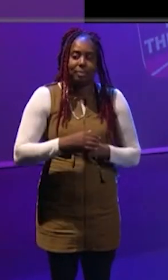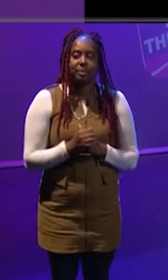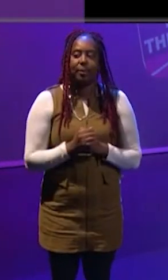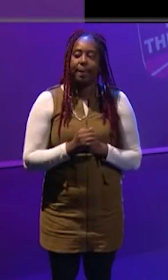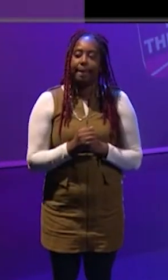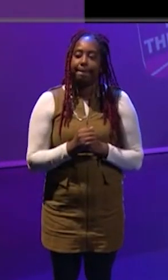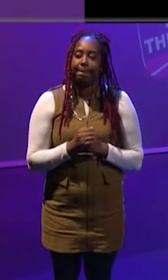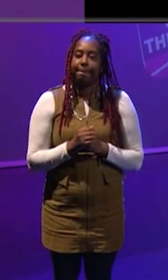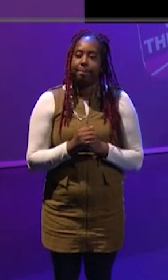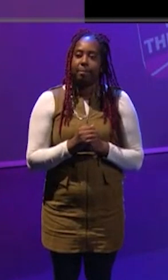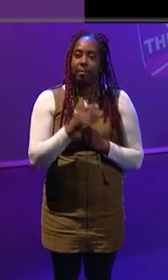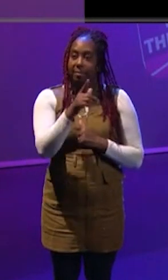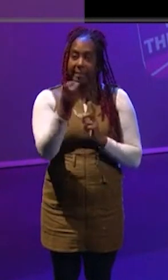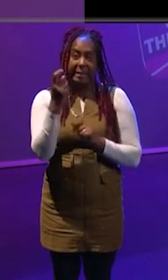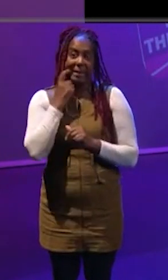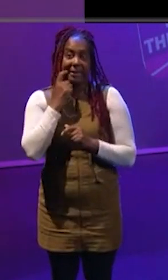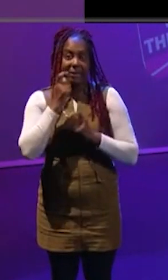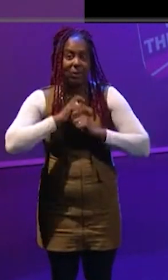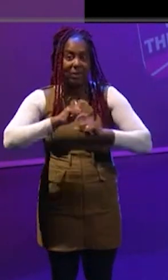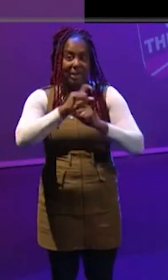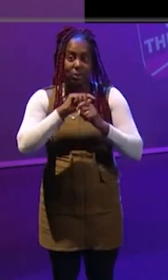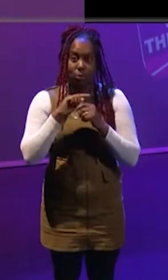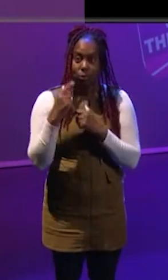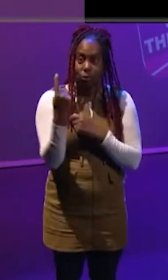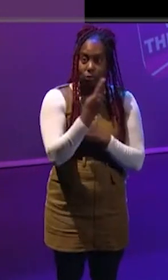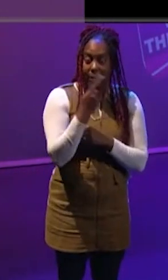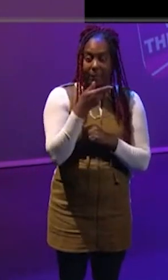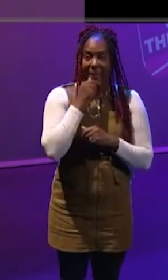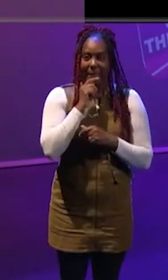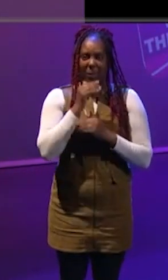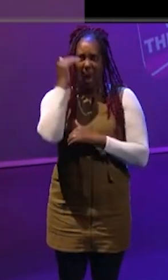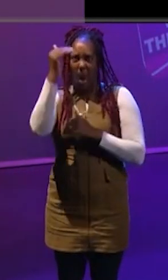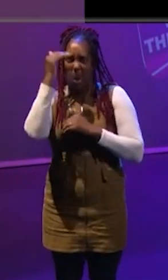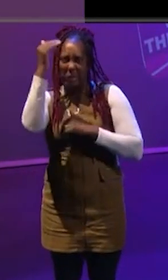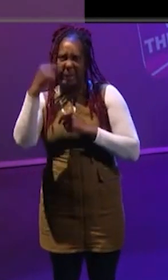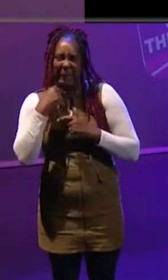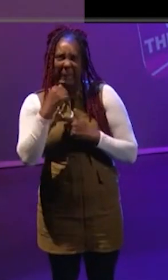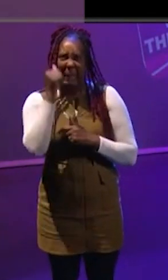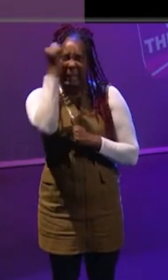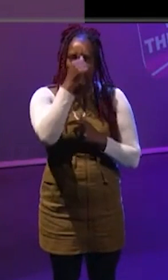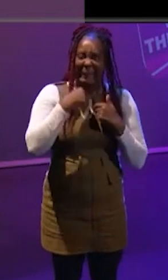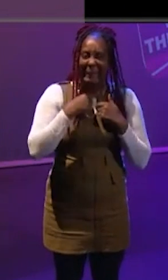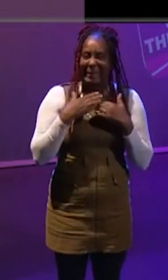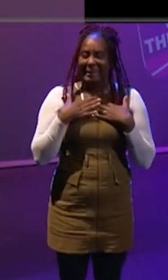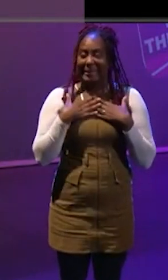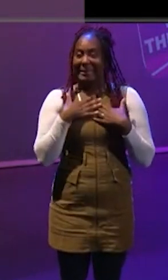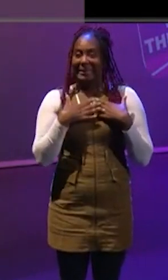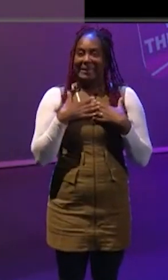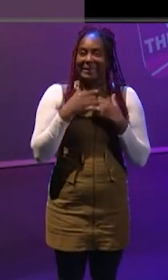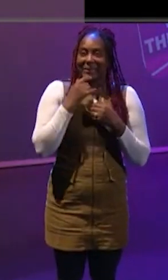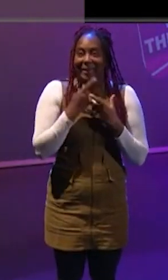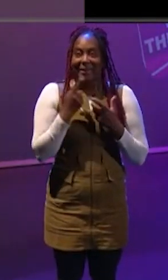it is very easy to continually be surrounded by people who are older than me, and I think much wiser than me, and